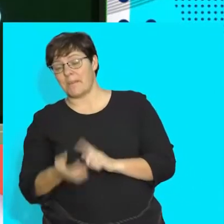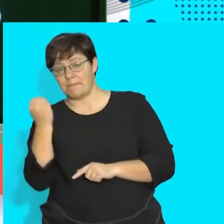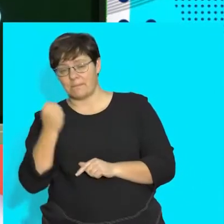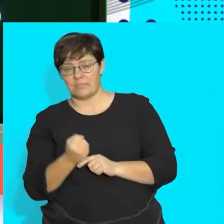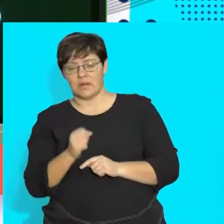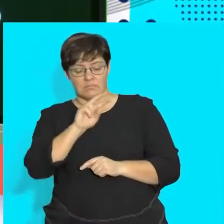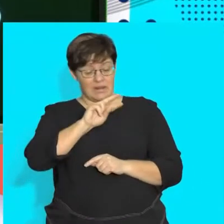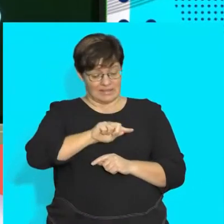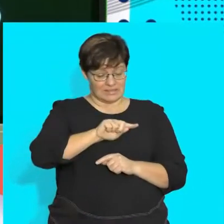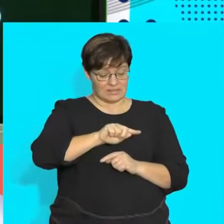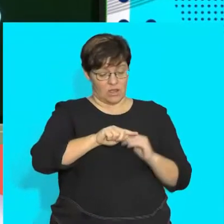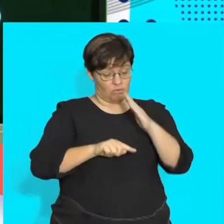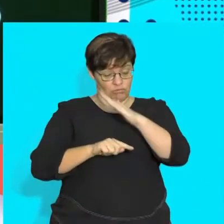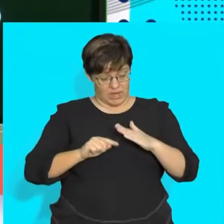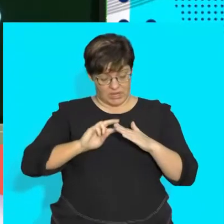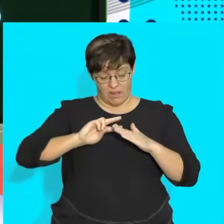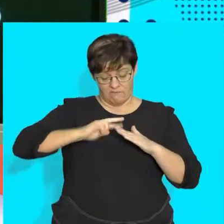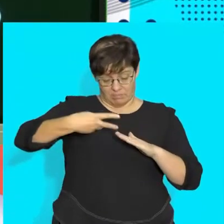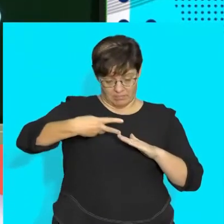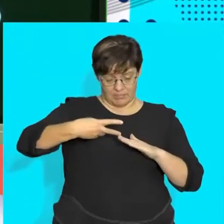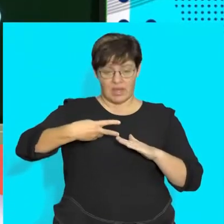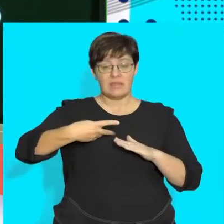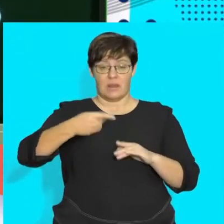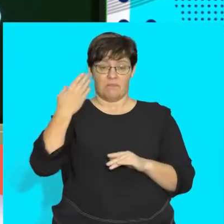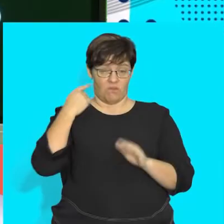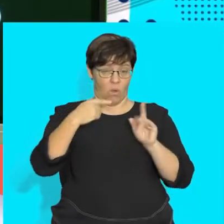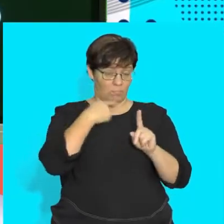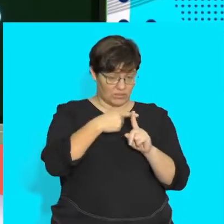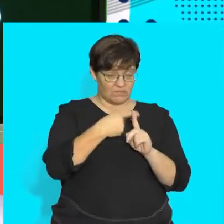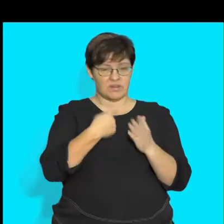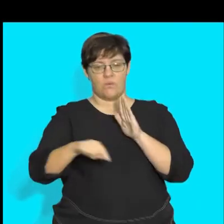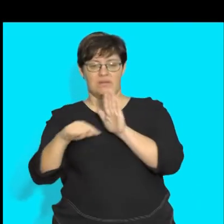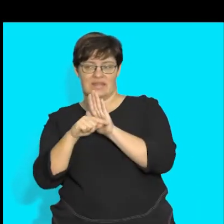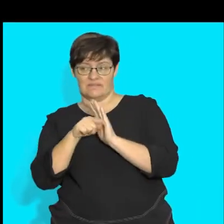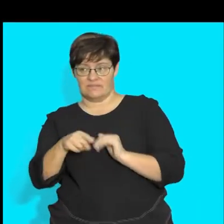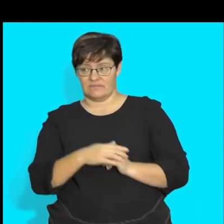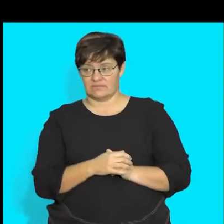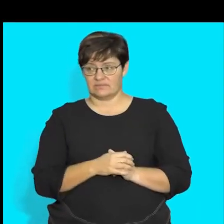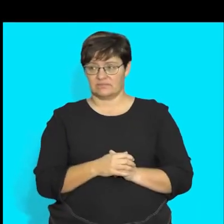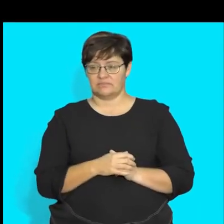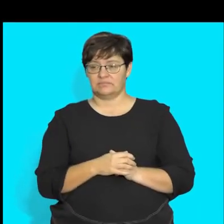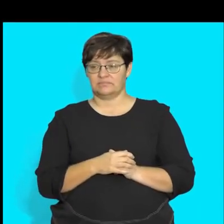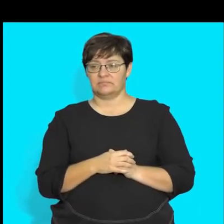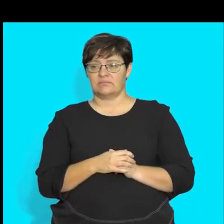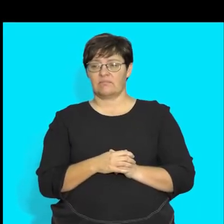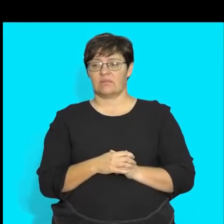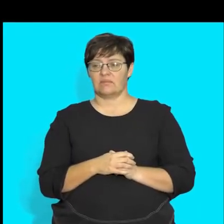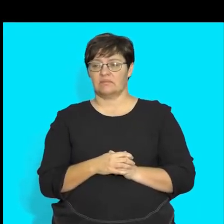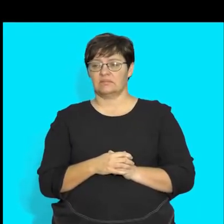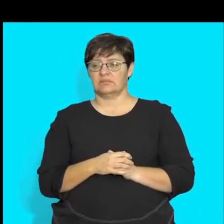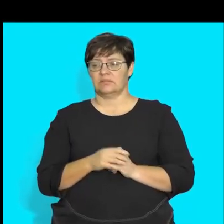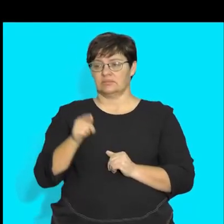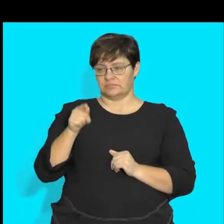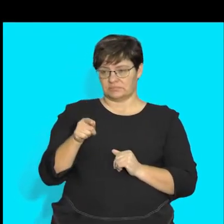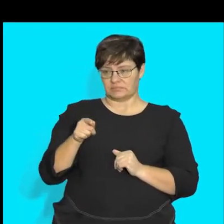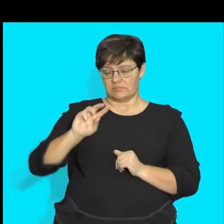other gradient is I can just flip over my gradient and change the sign. And so the gradient of my tangent